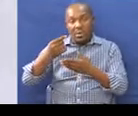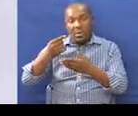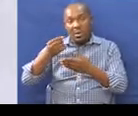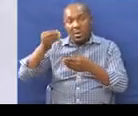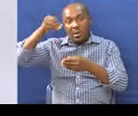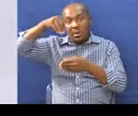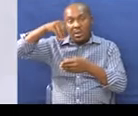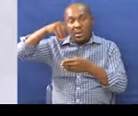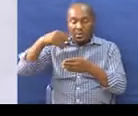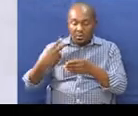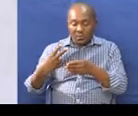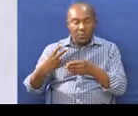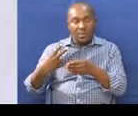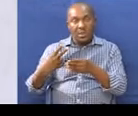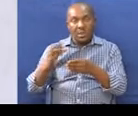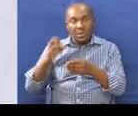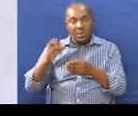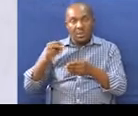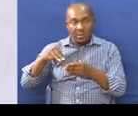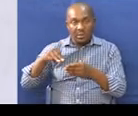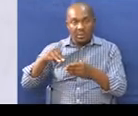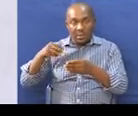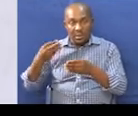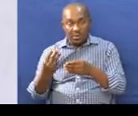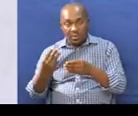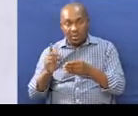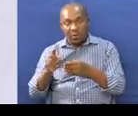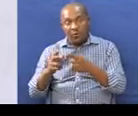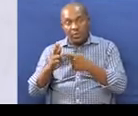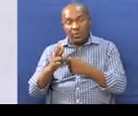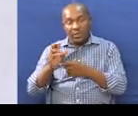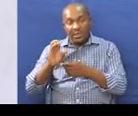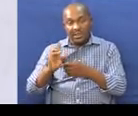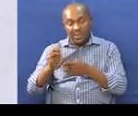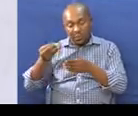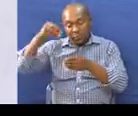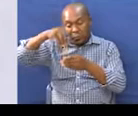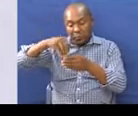2 centimeter cubed of solution C,